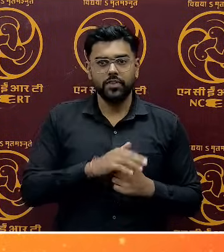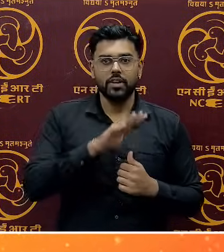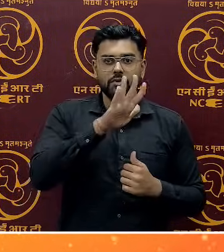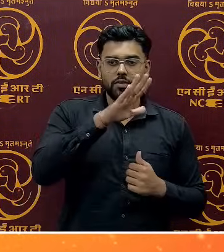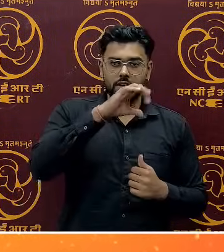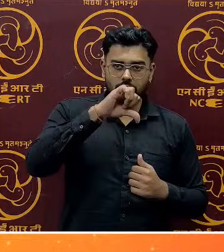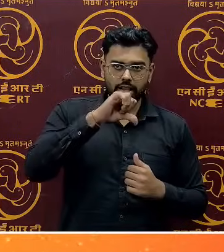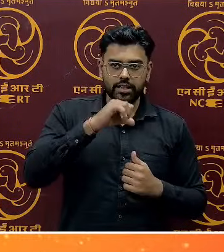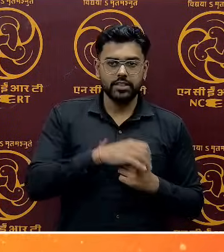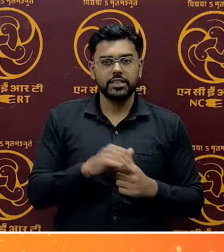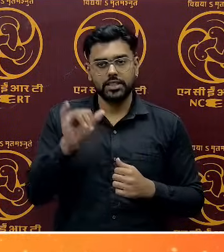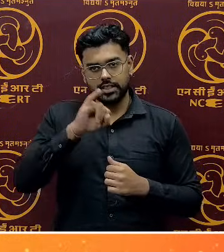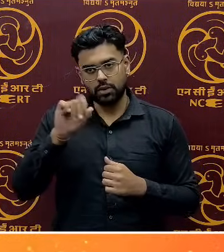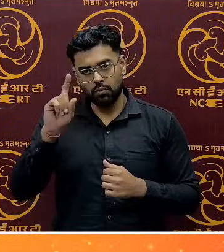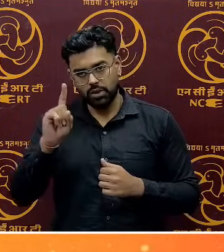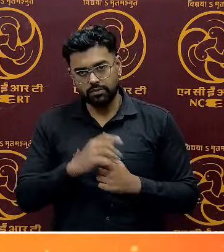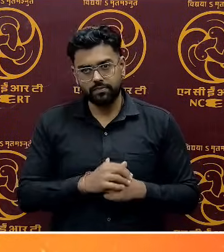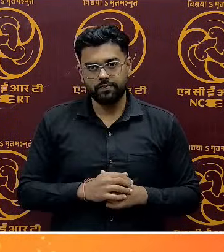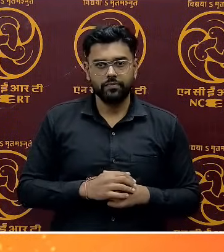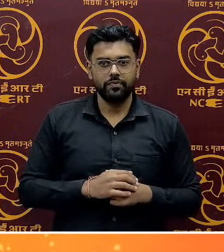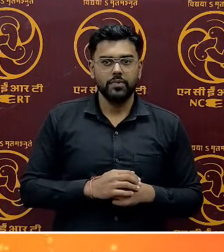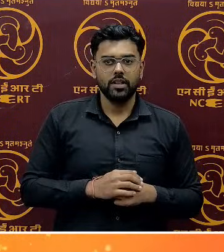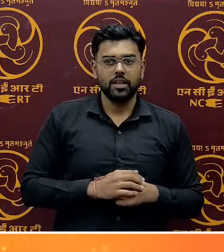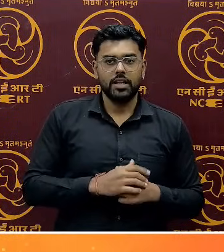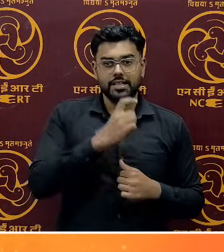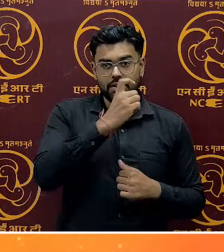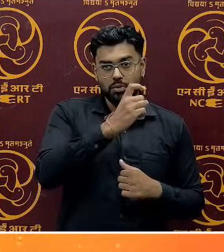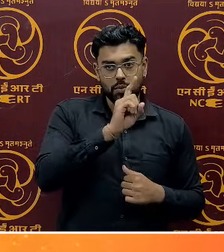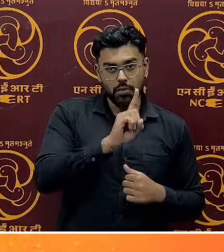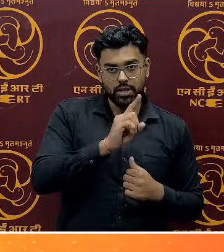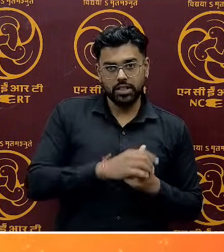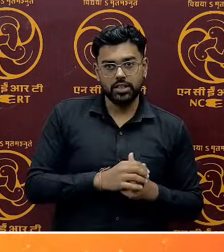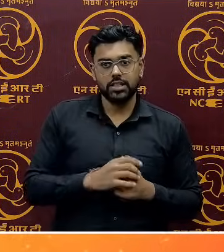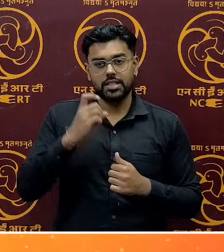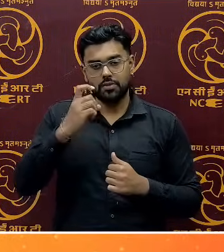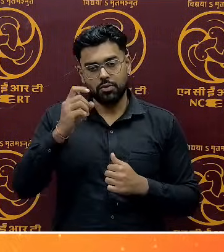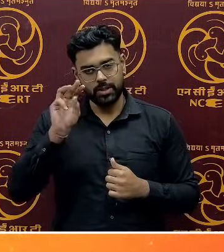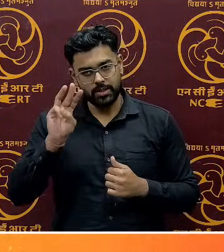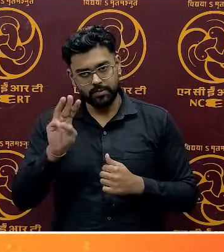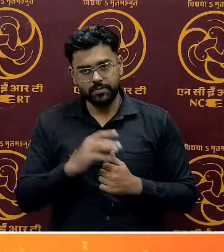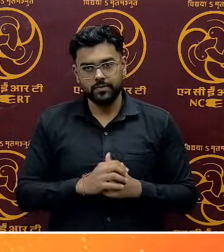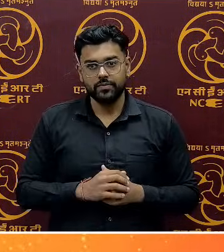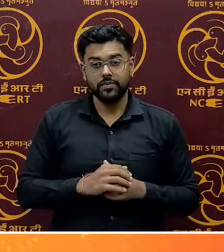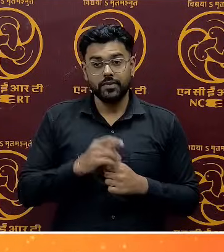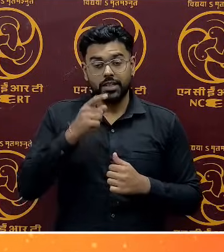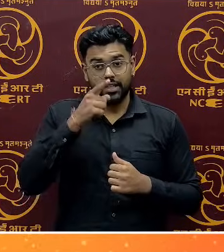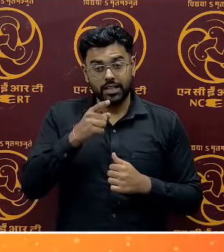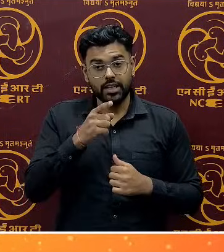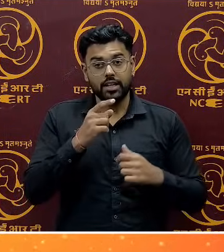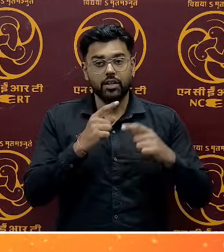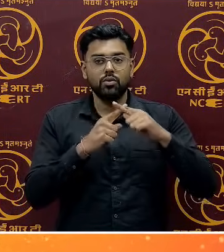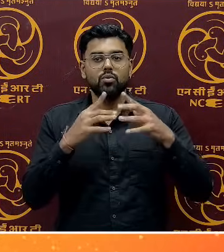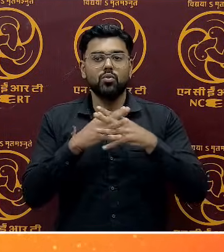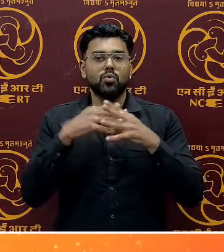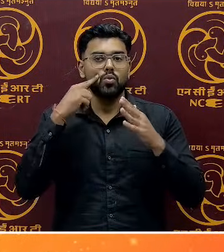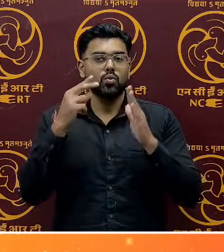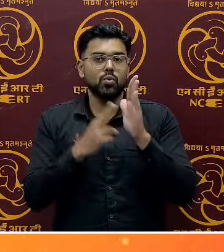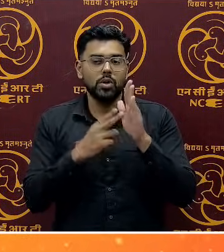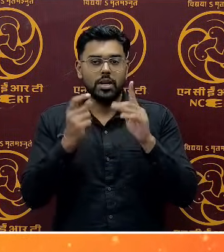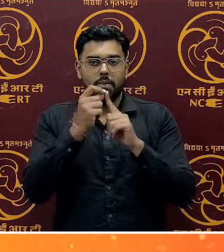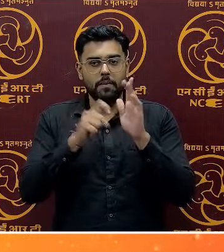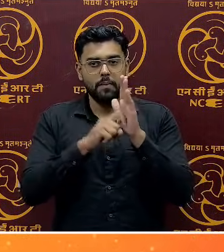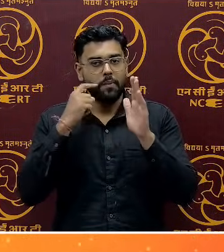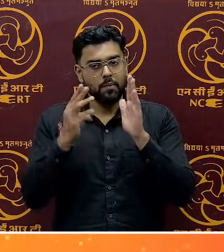59, 61 and 71, 73 are the twin primes lying between 1